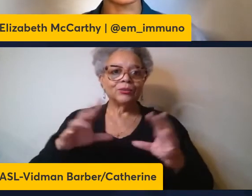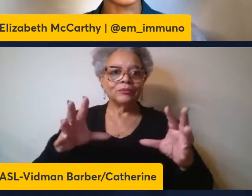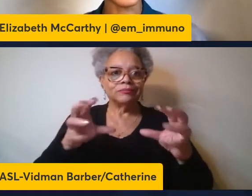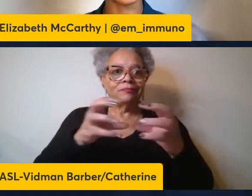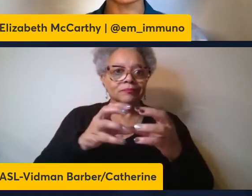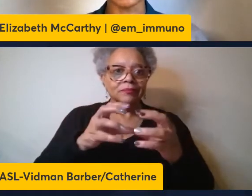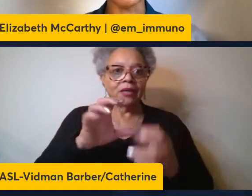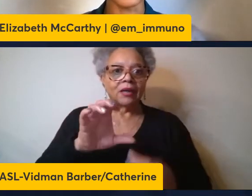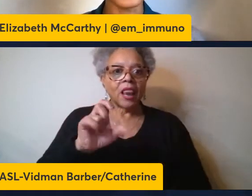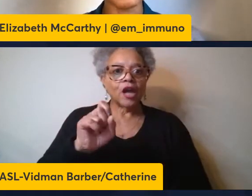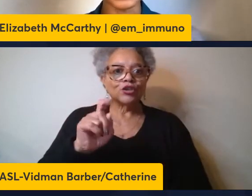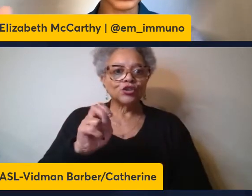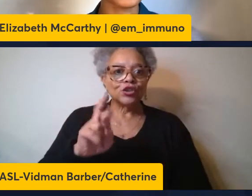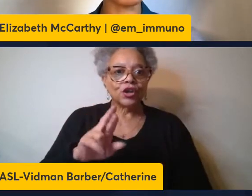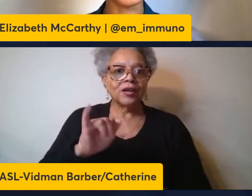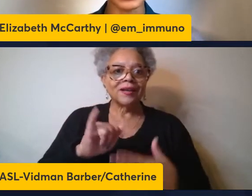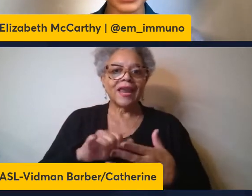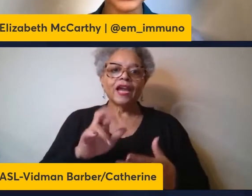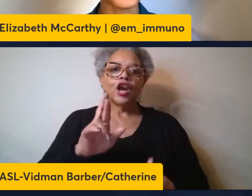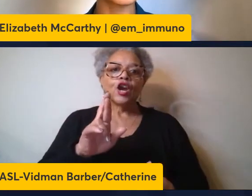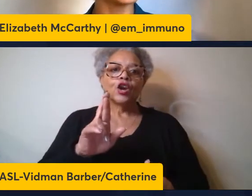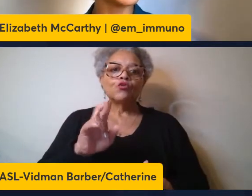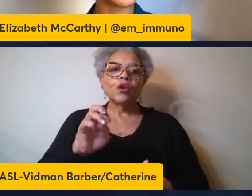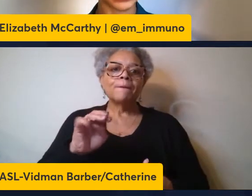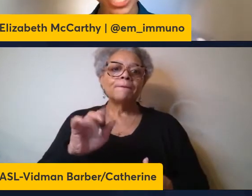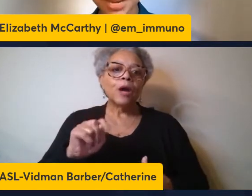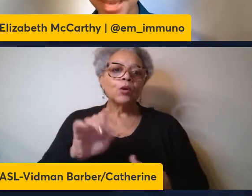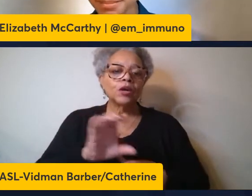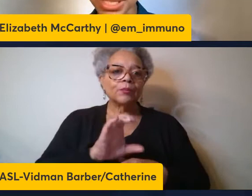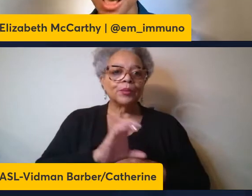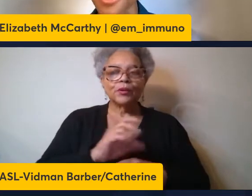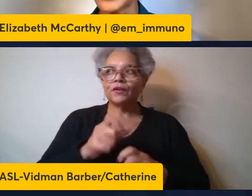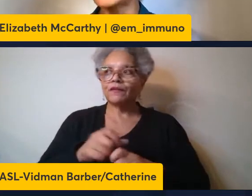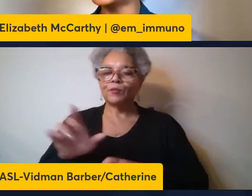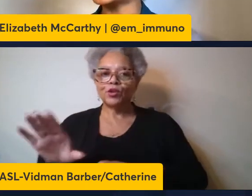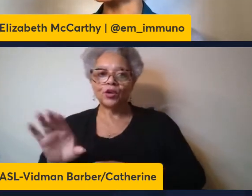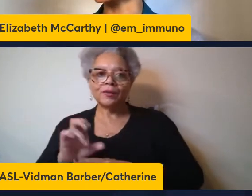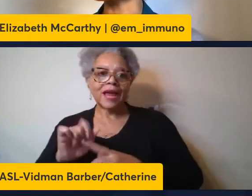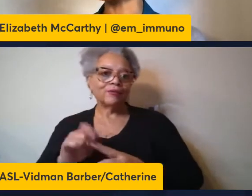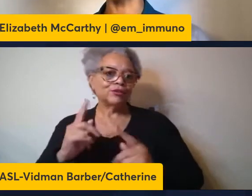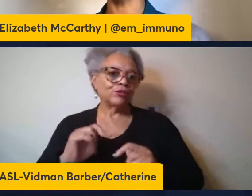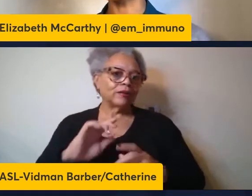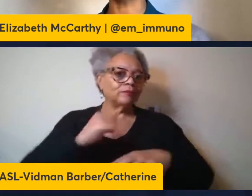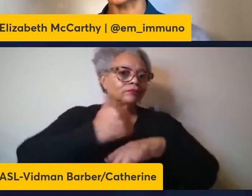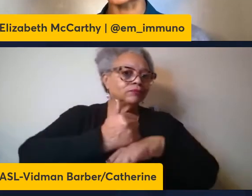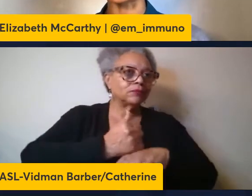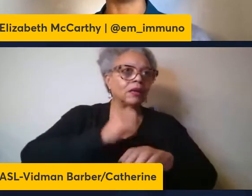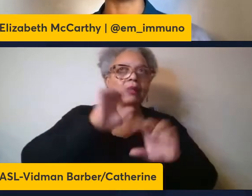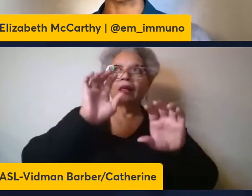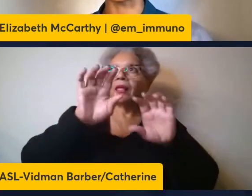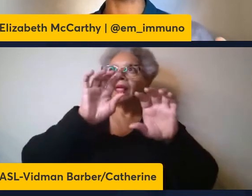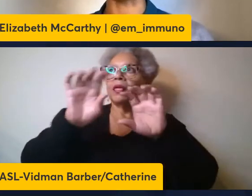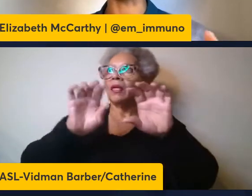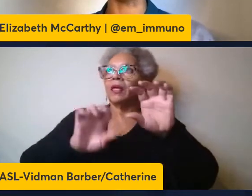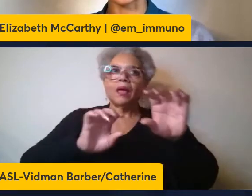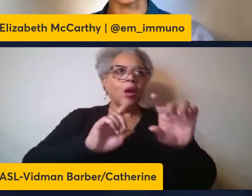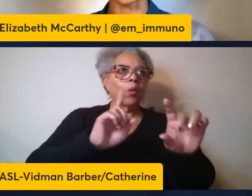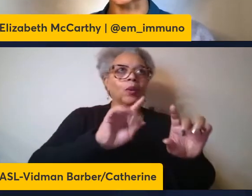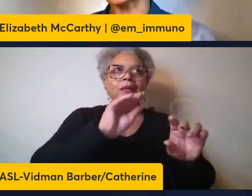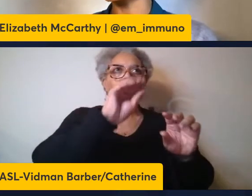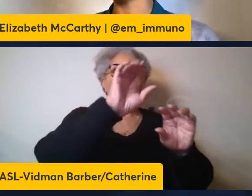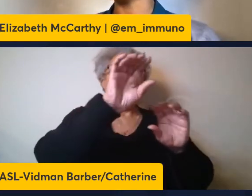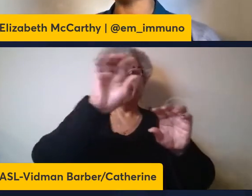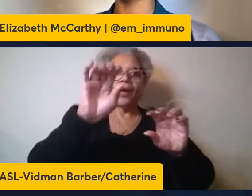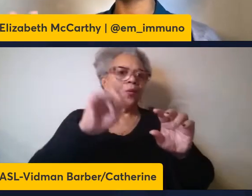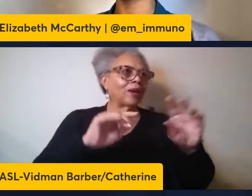kind of like logging onto a remote computer from your computer, and I was trying to make a plot, and I was like, where did this plot go? And I just remember being